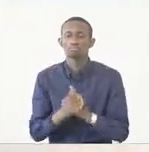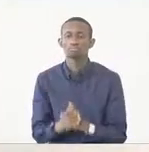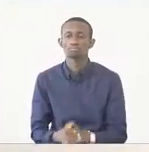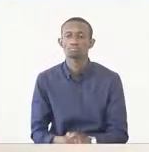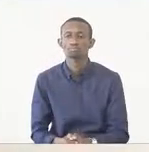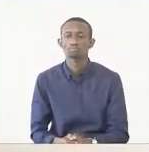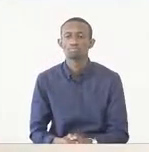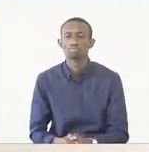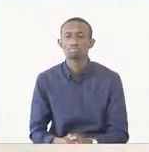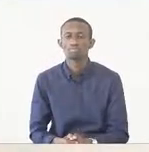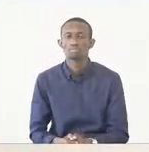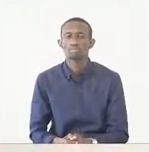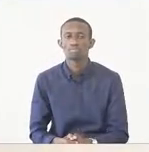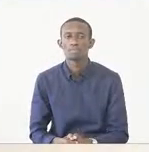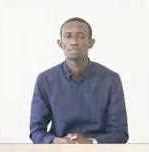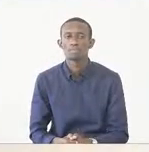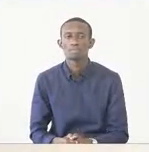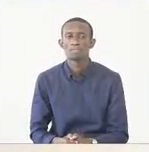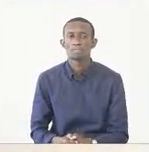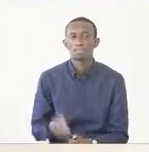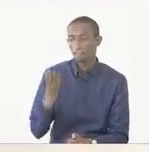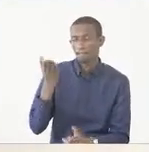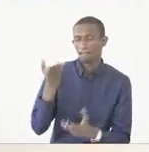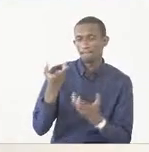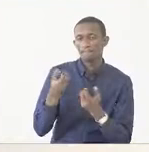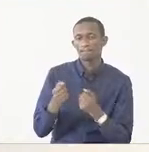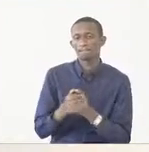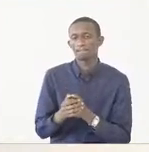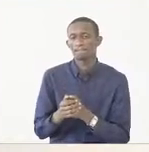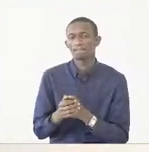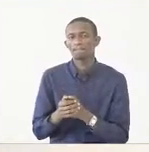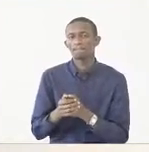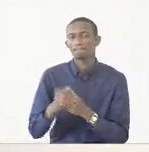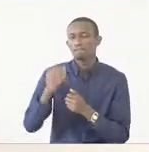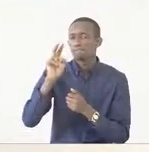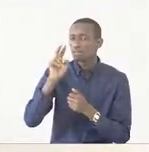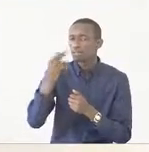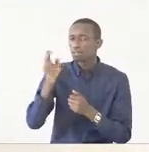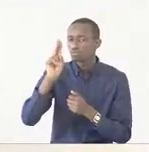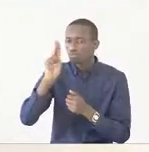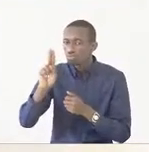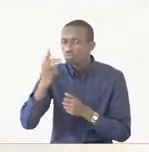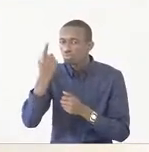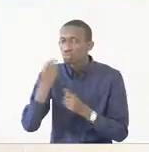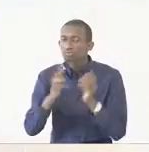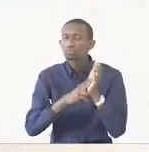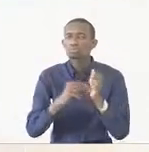have, then, this is V, this is U1 equals